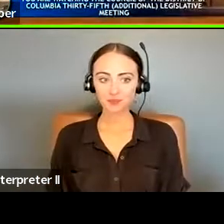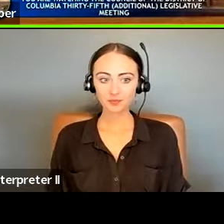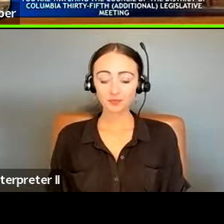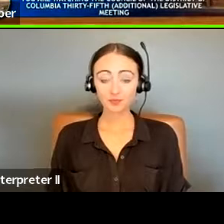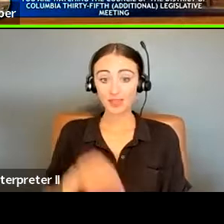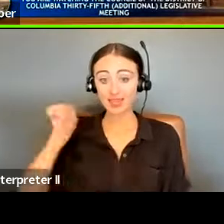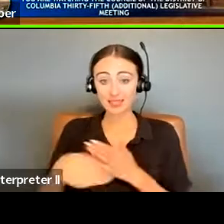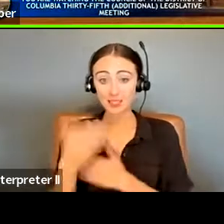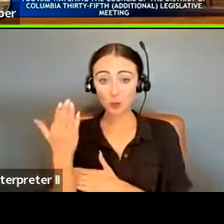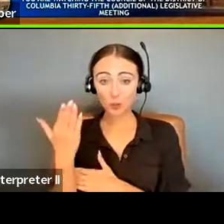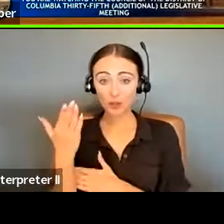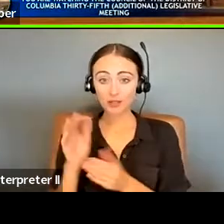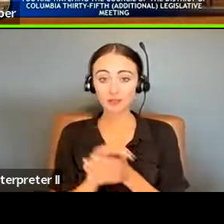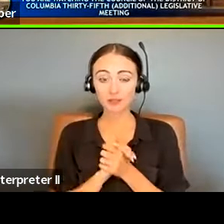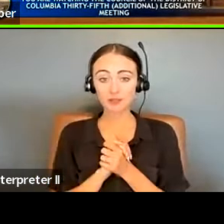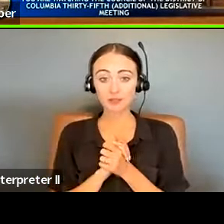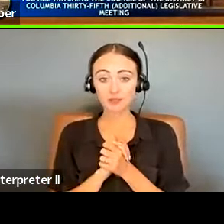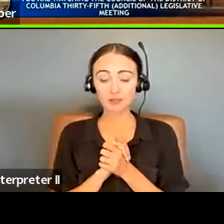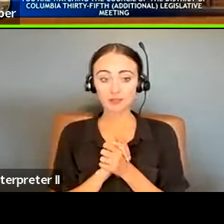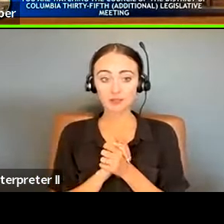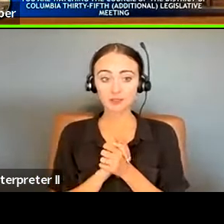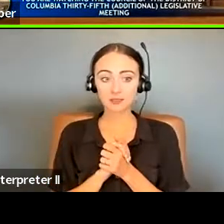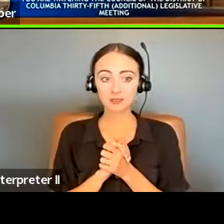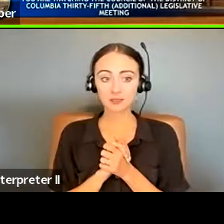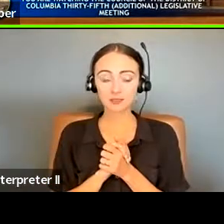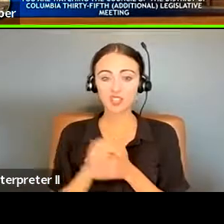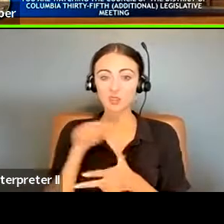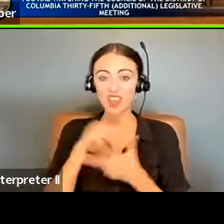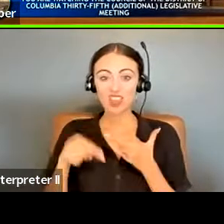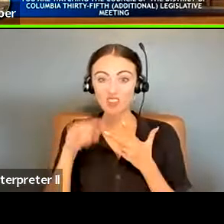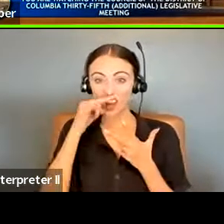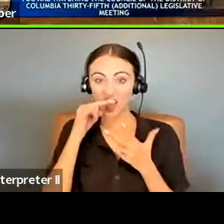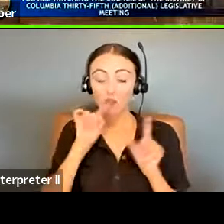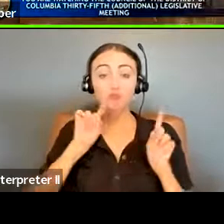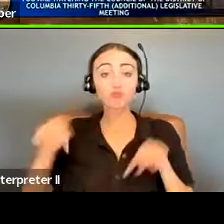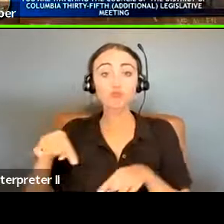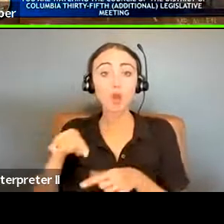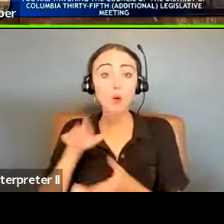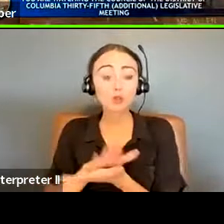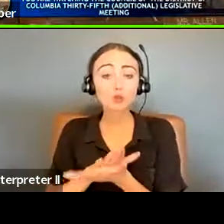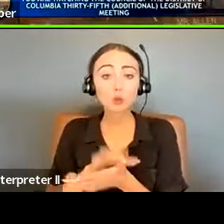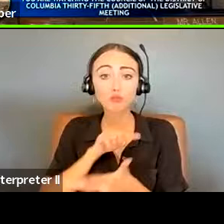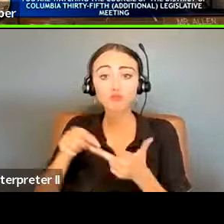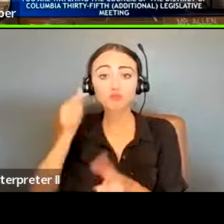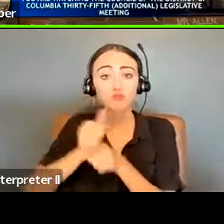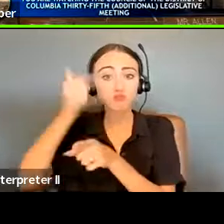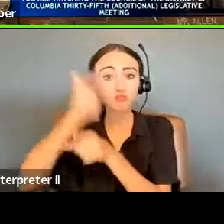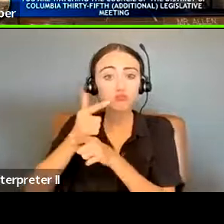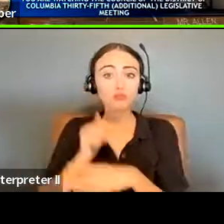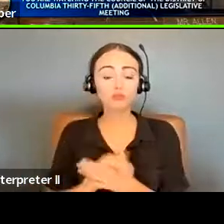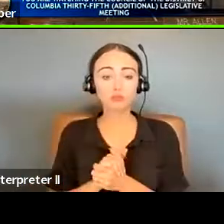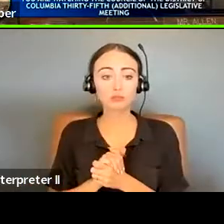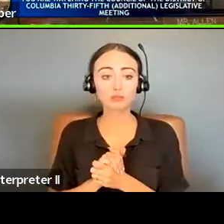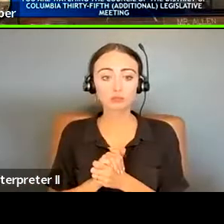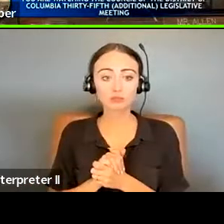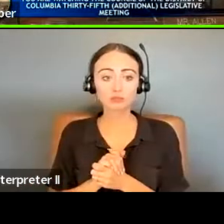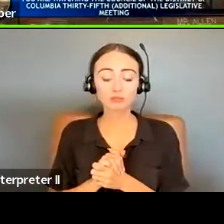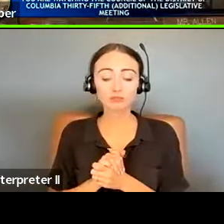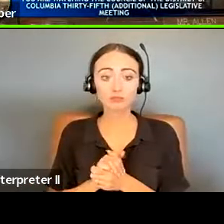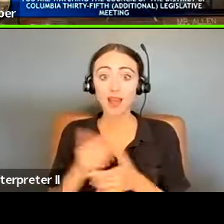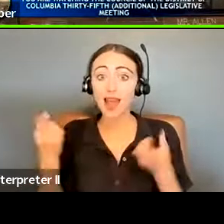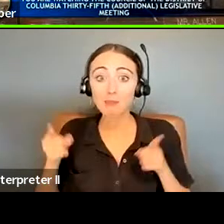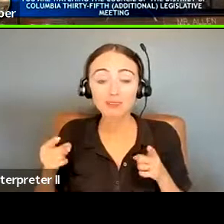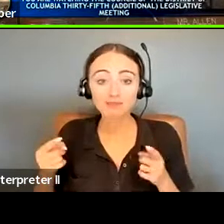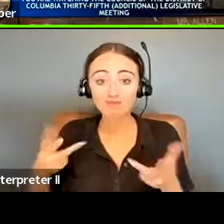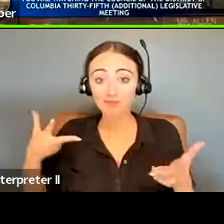This morning, there were 3 kids on their way to school, 3 siblings who were struck by a